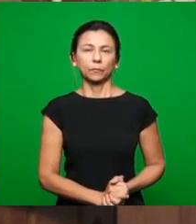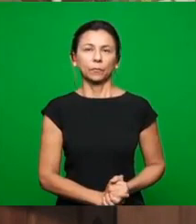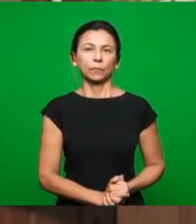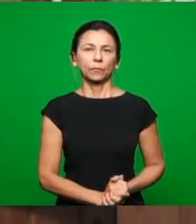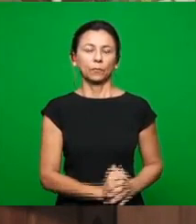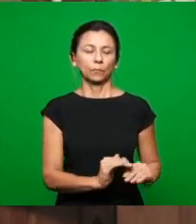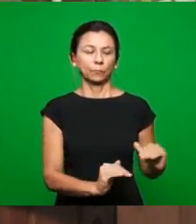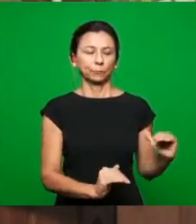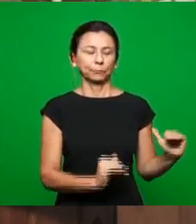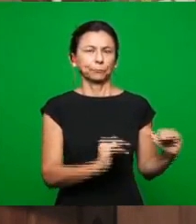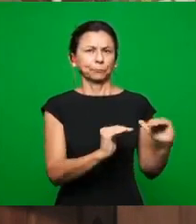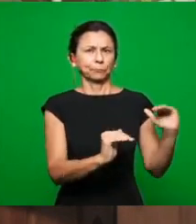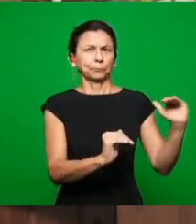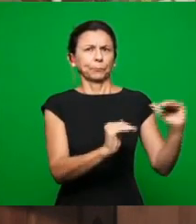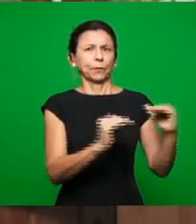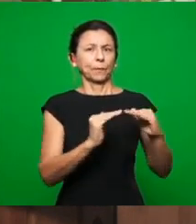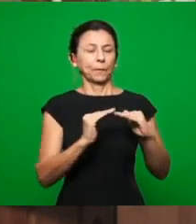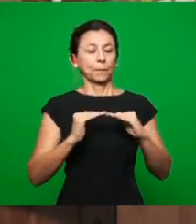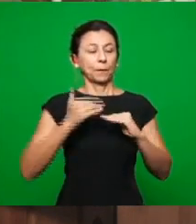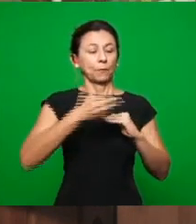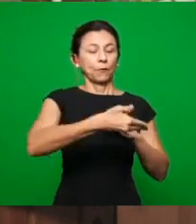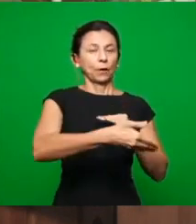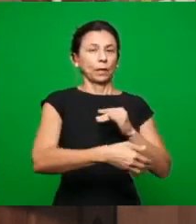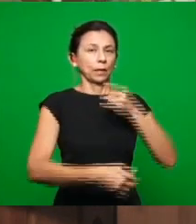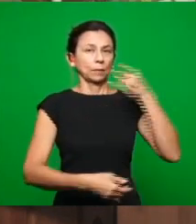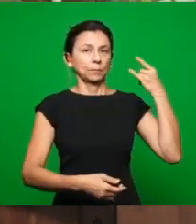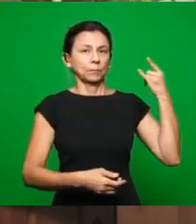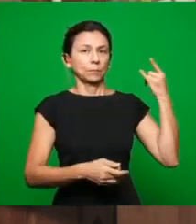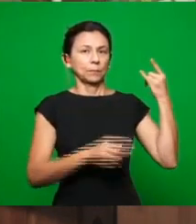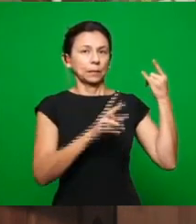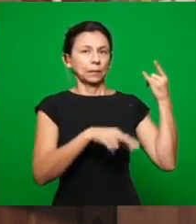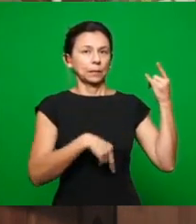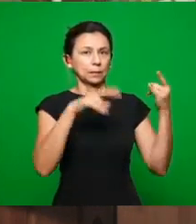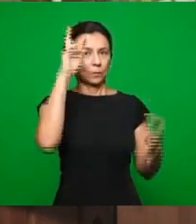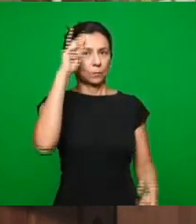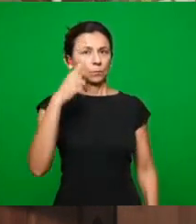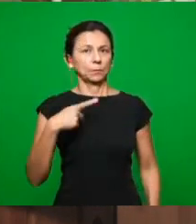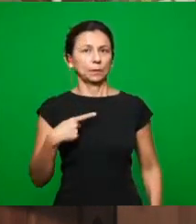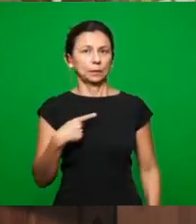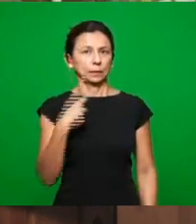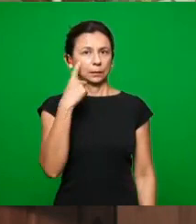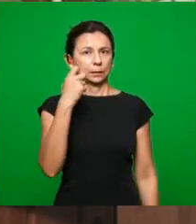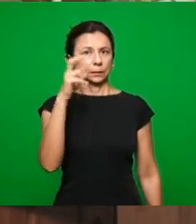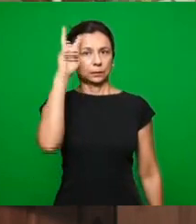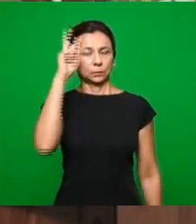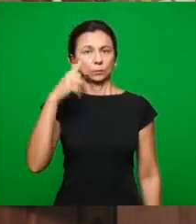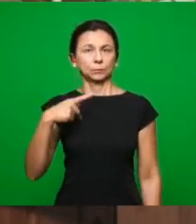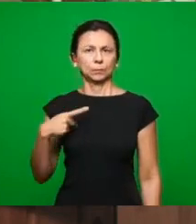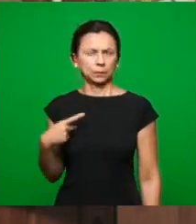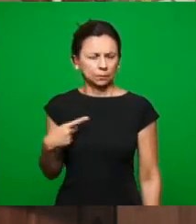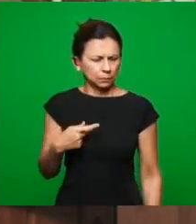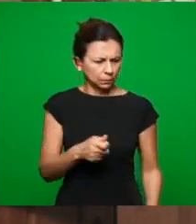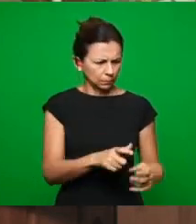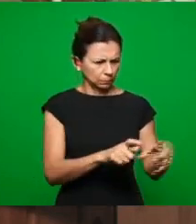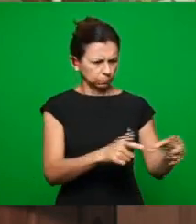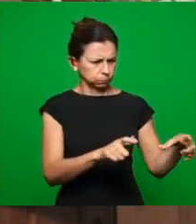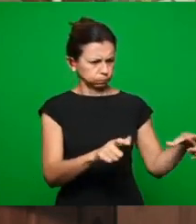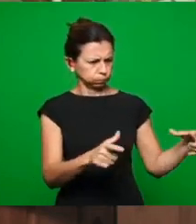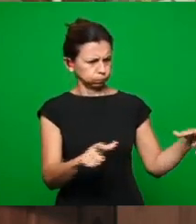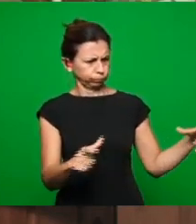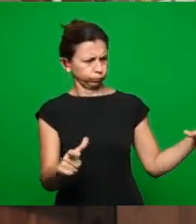an external growth. It places what of human interest. So a church that